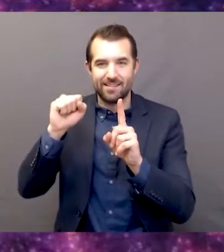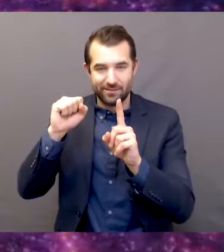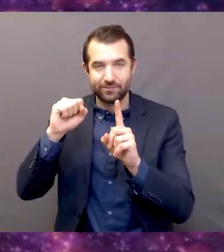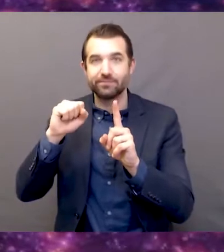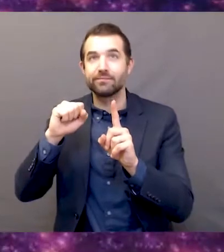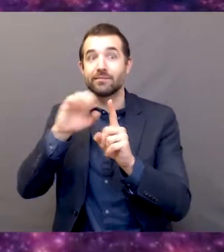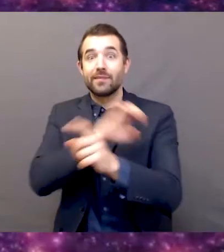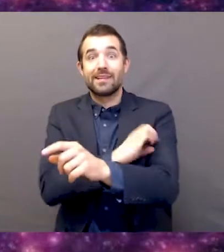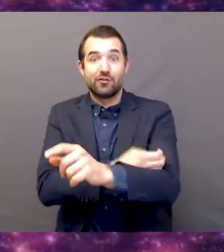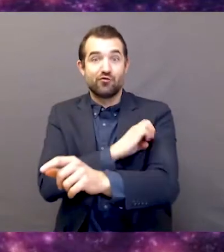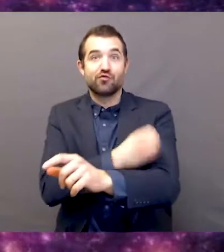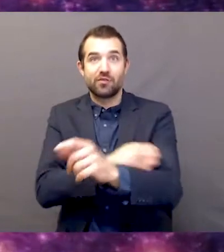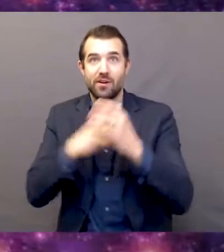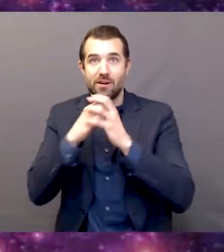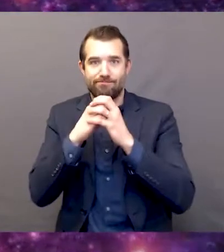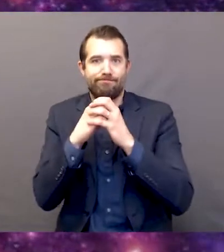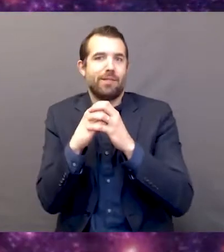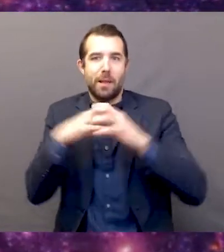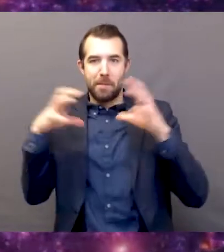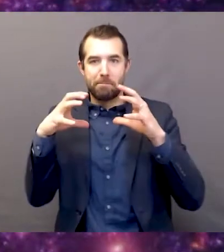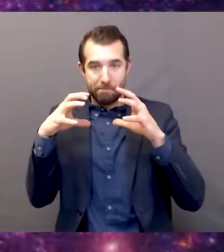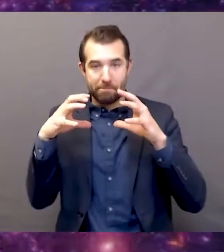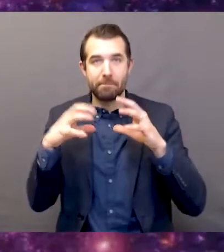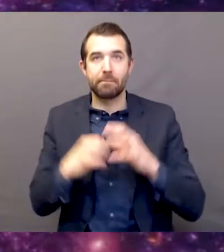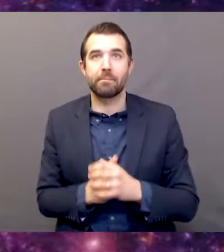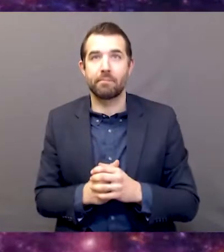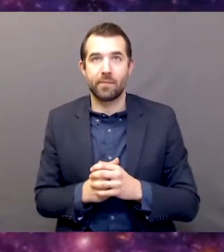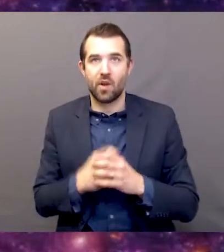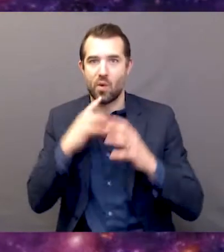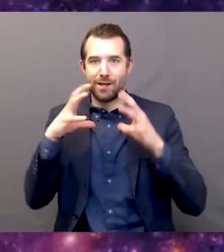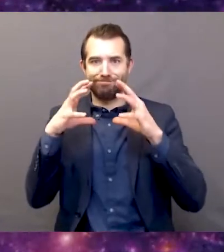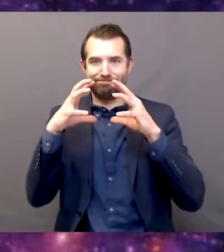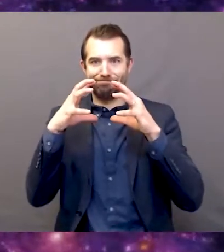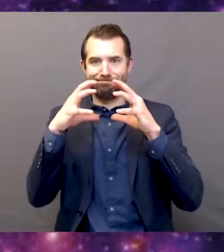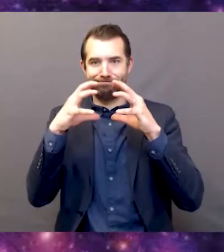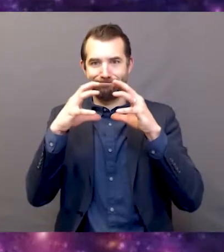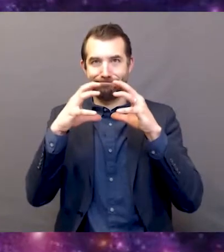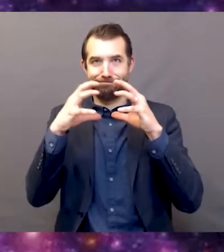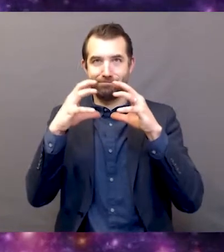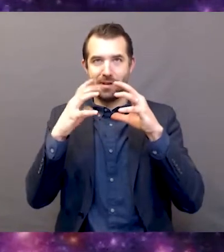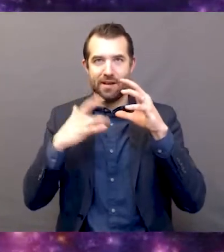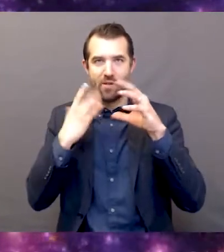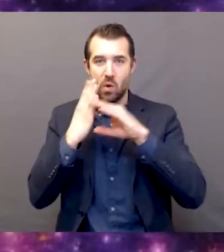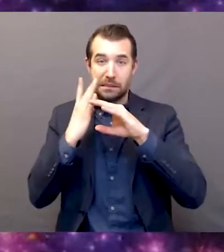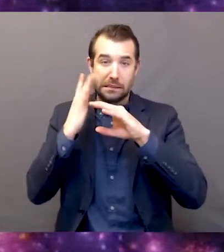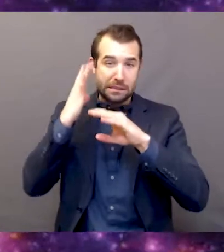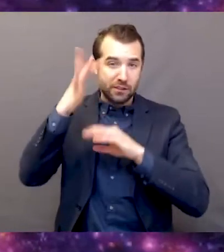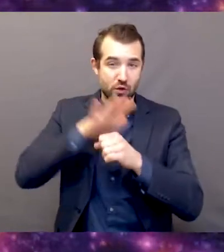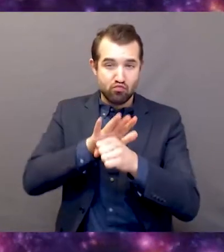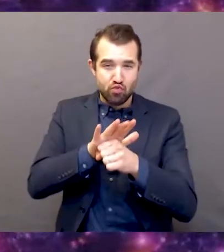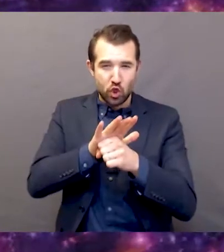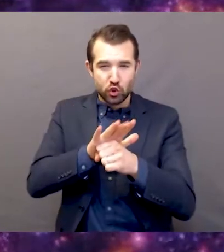harder energy band, is higher energy X-rays, turns out to be an image of pressure. And so you can see regions of overpressure, and you see this